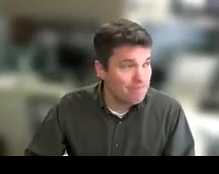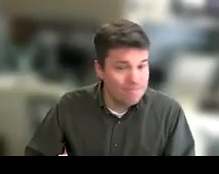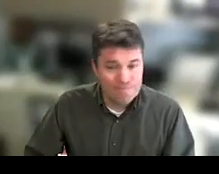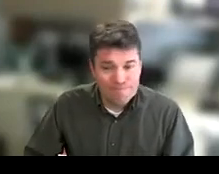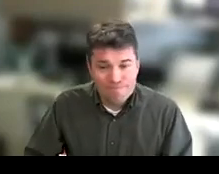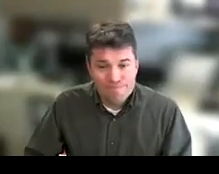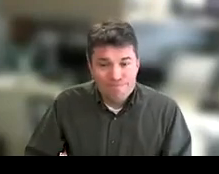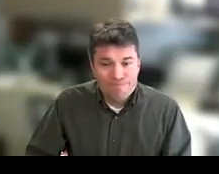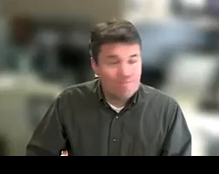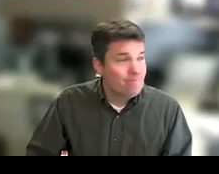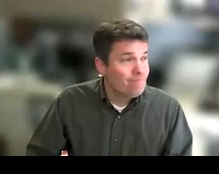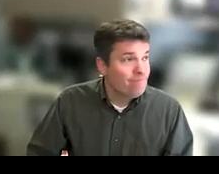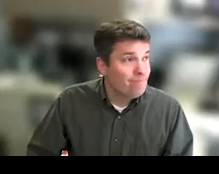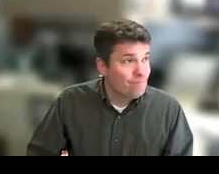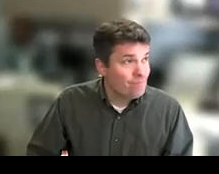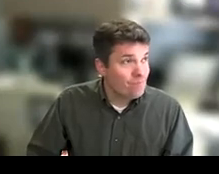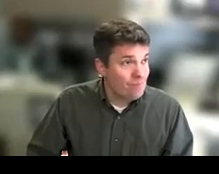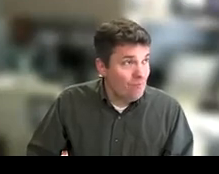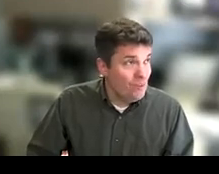environment.